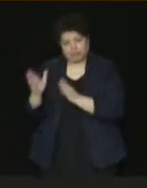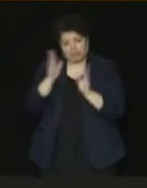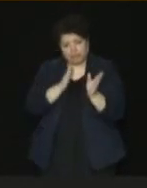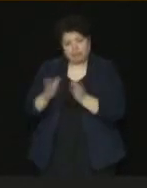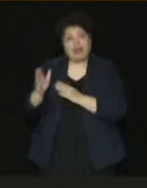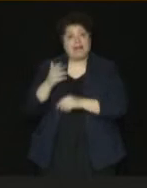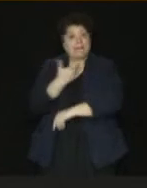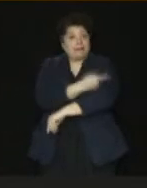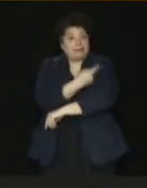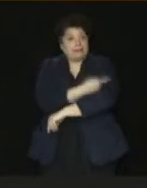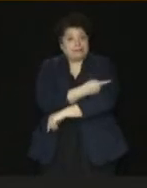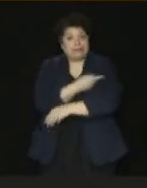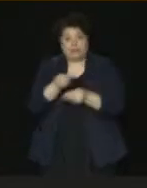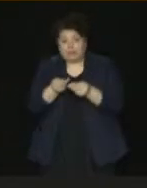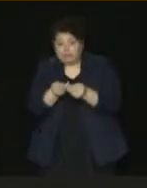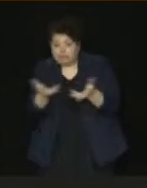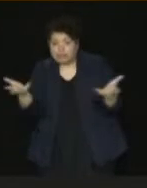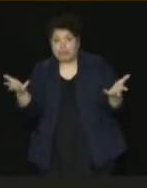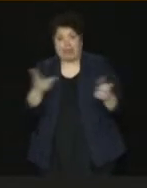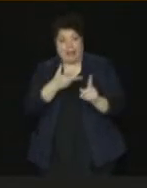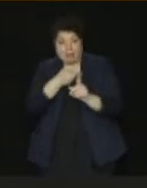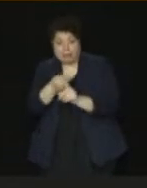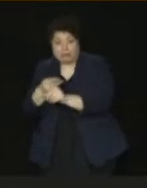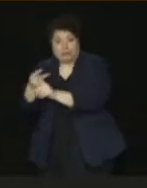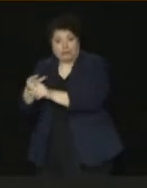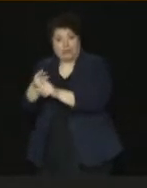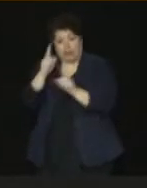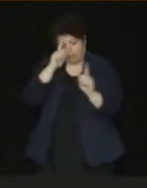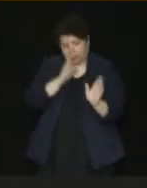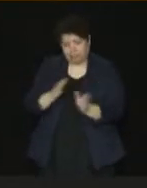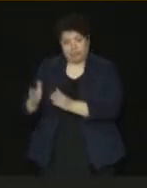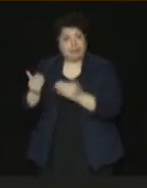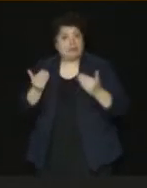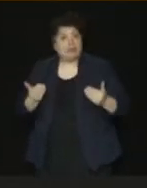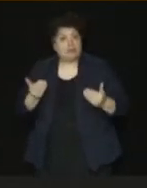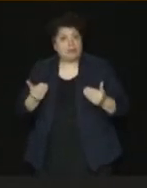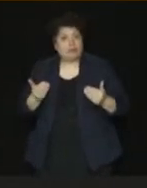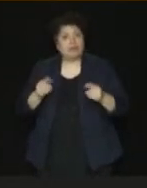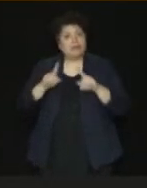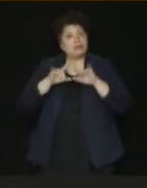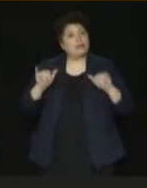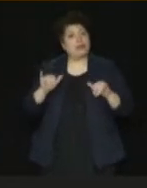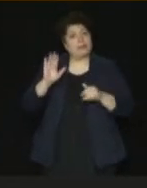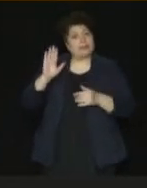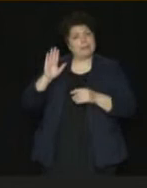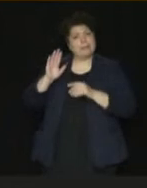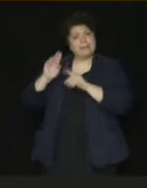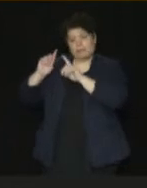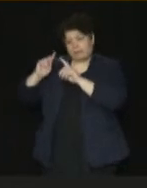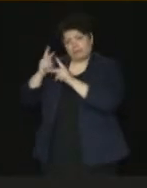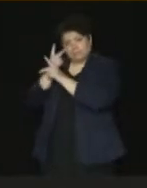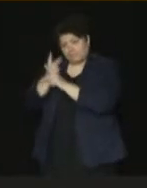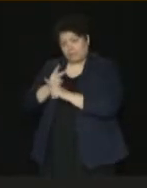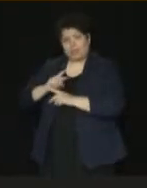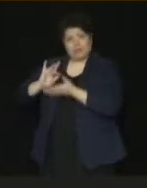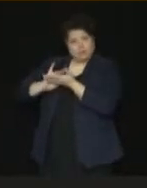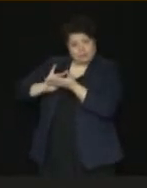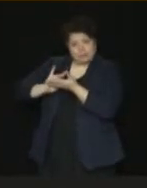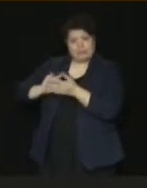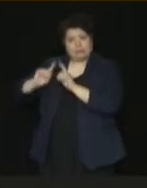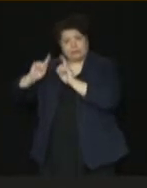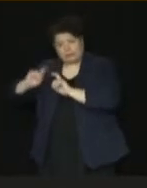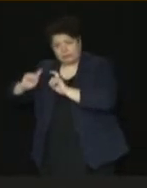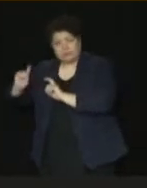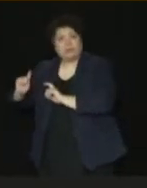are delivered and administered, we are also investing in treatments and testing. We have